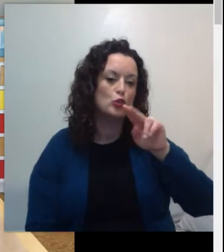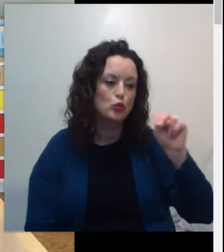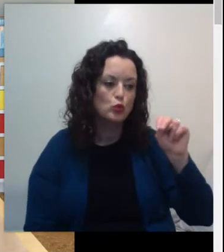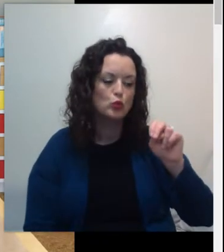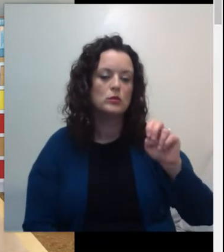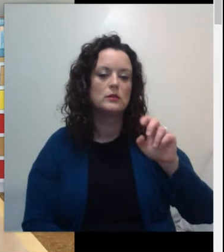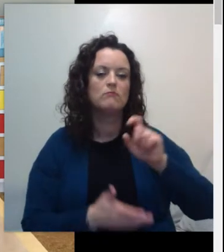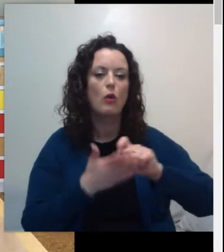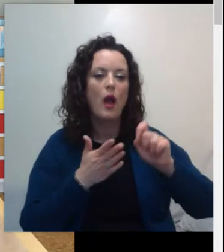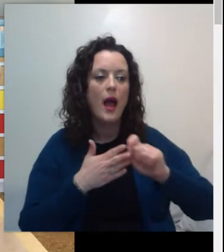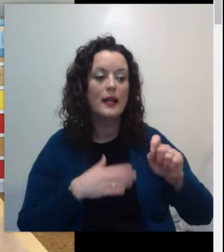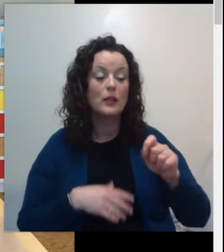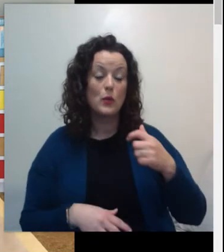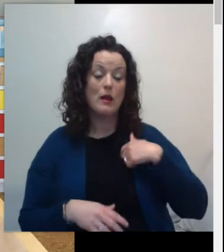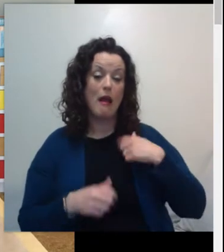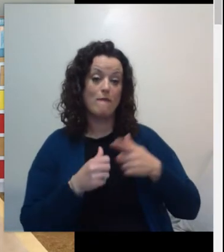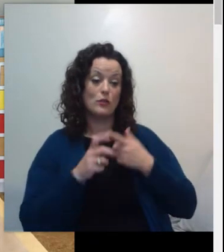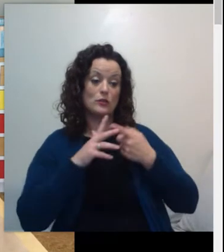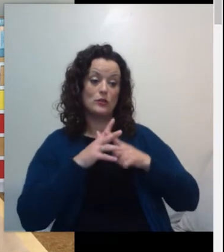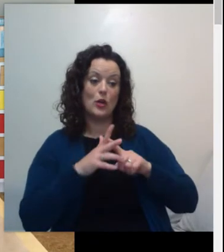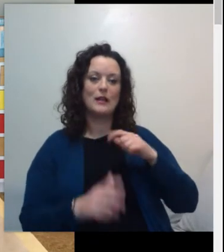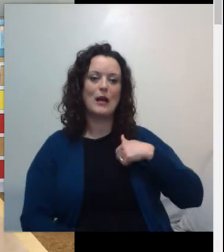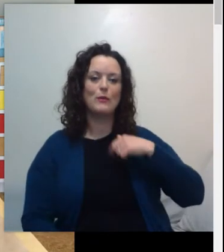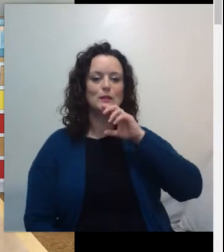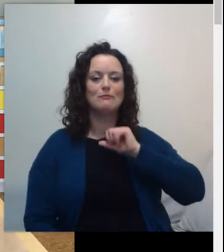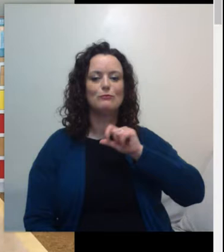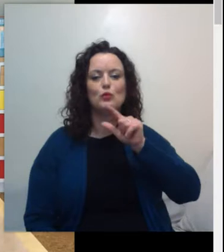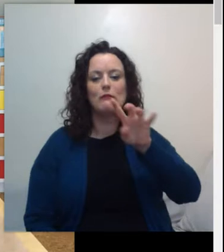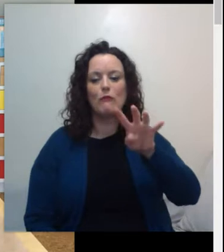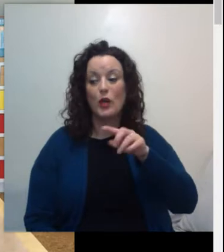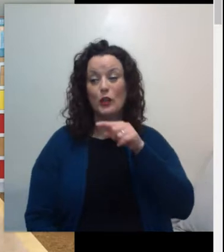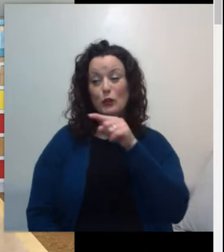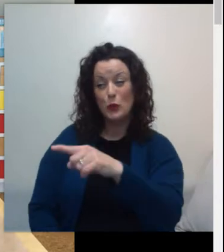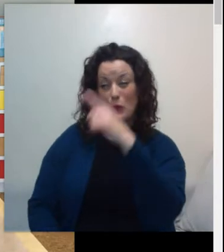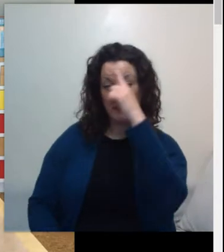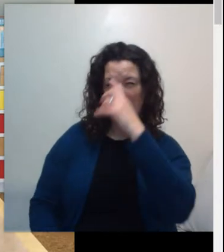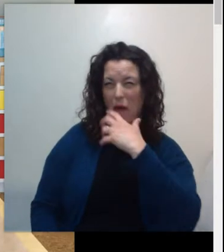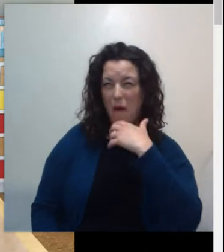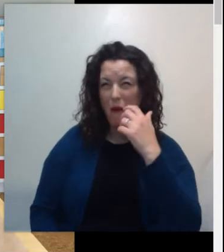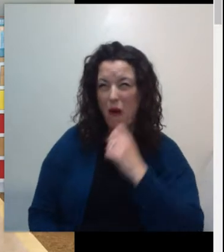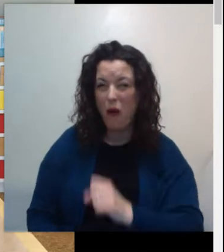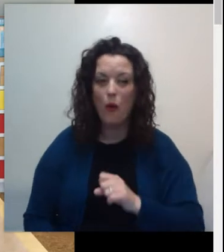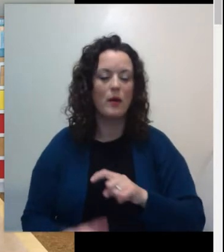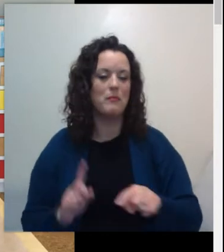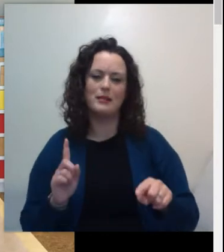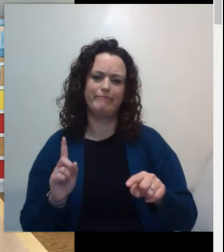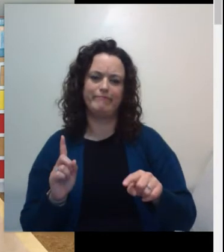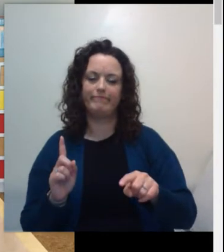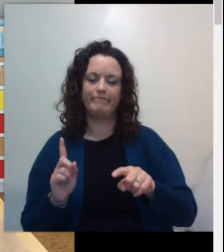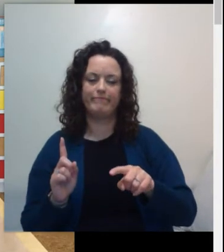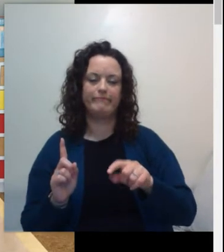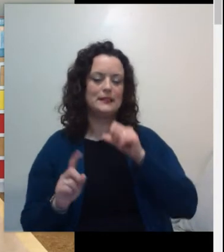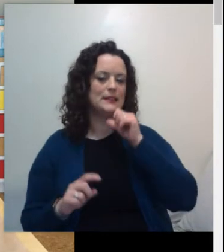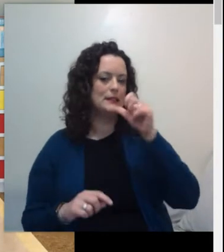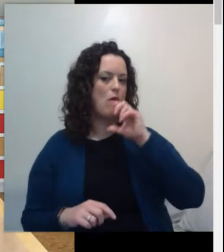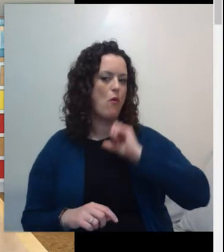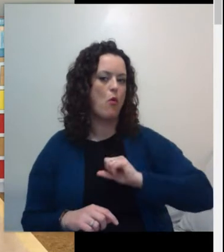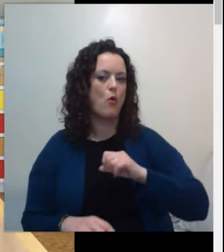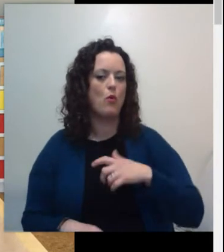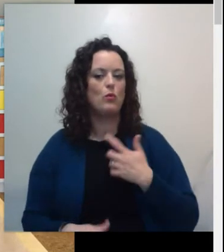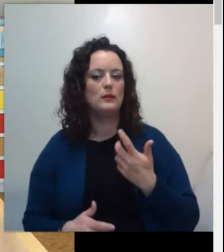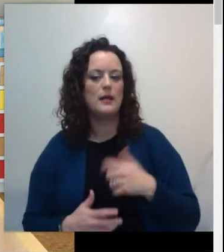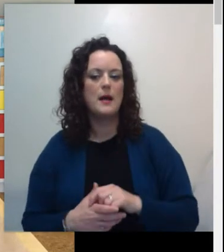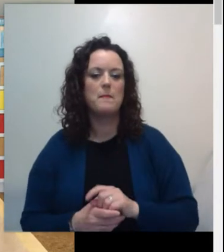years old, which to you sounds old, but it isn't. You're wrong. And I